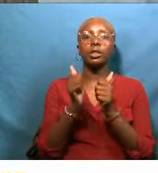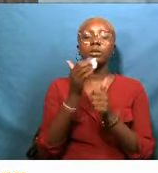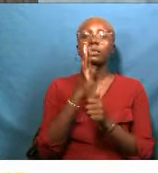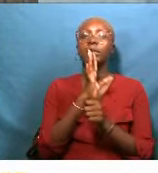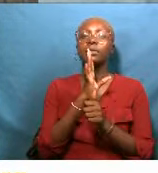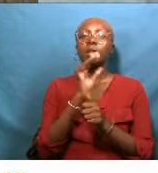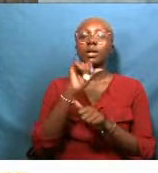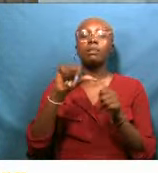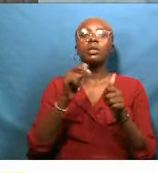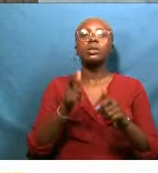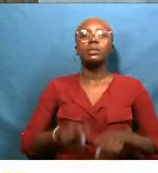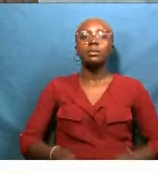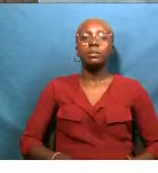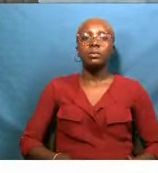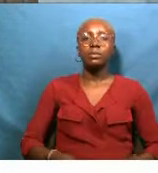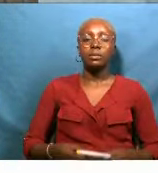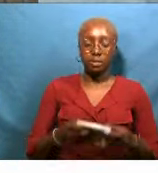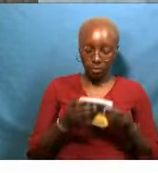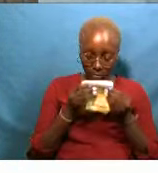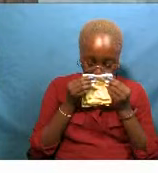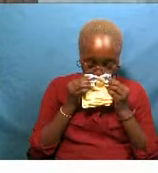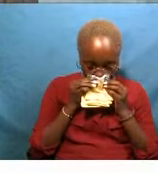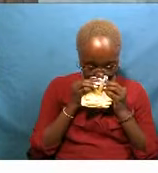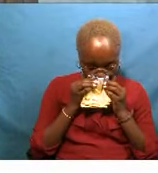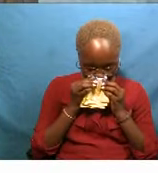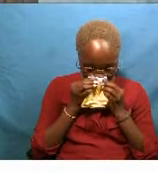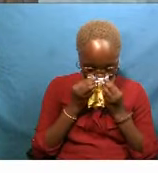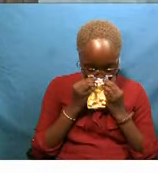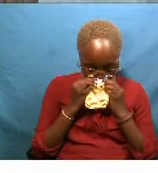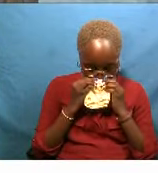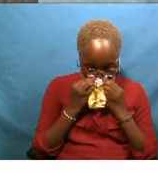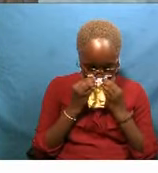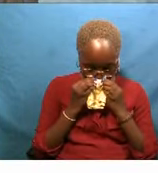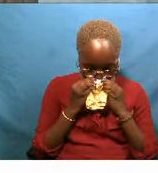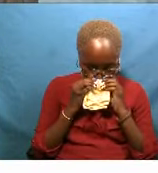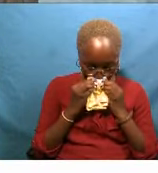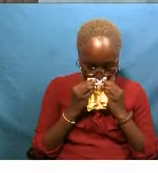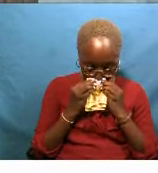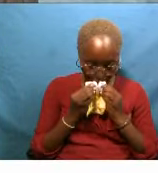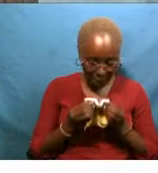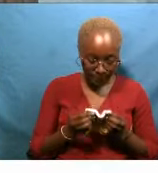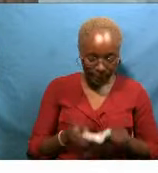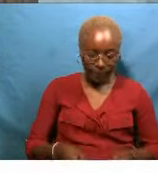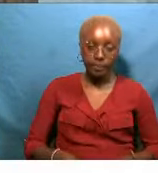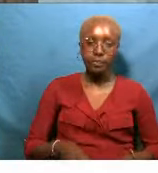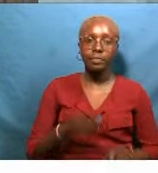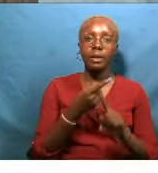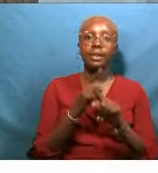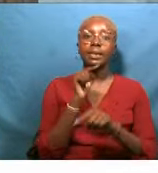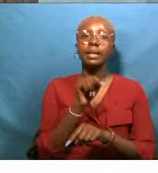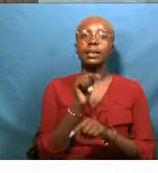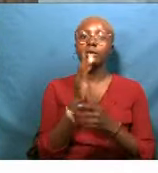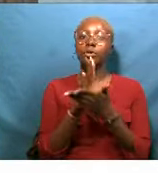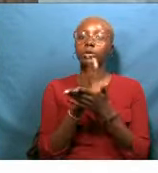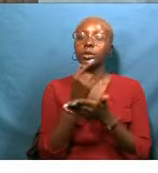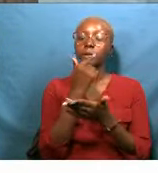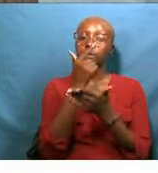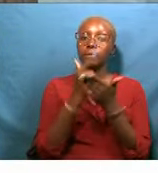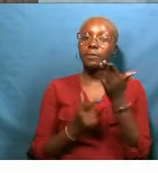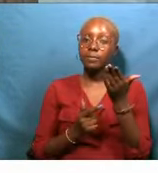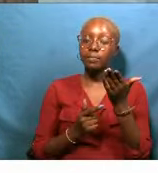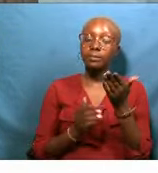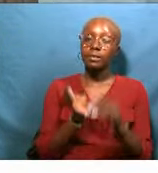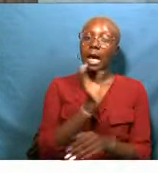of a life after death. But this one tells us, the Bible tells us clearly, Christ conquered, and now it